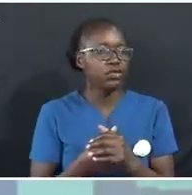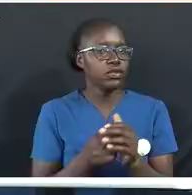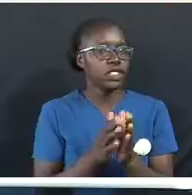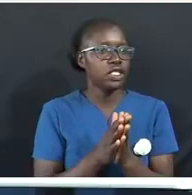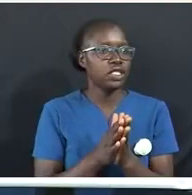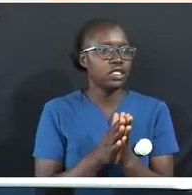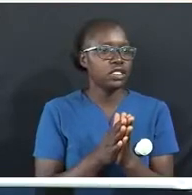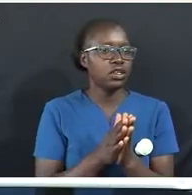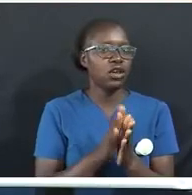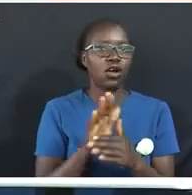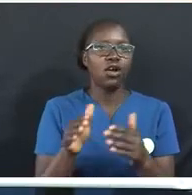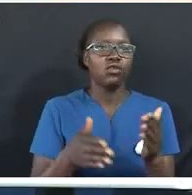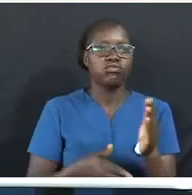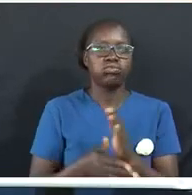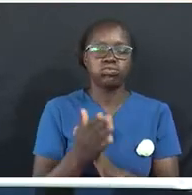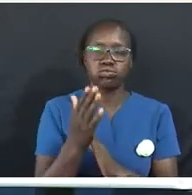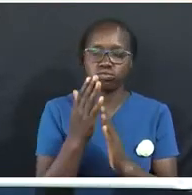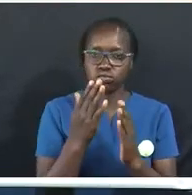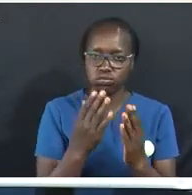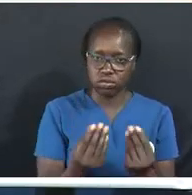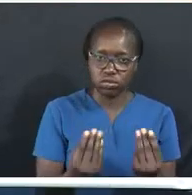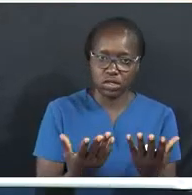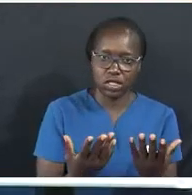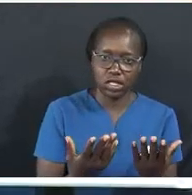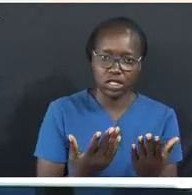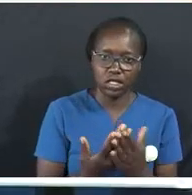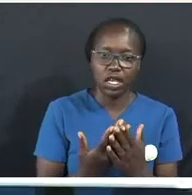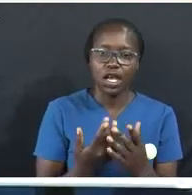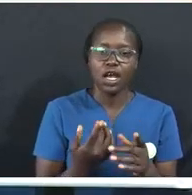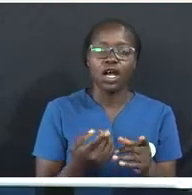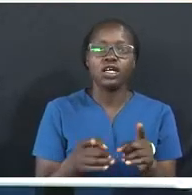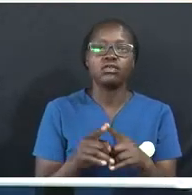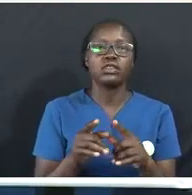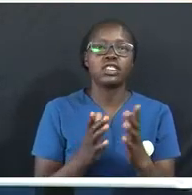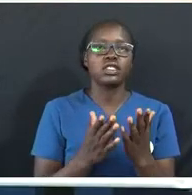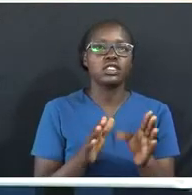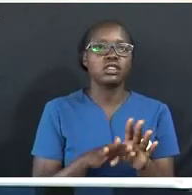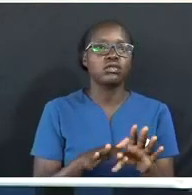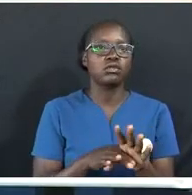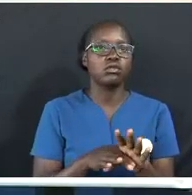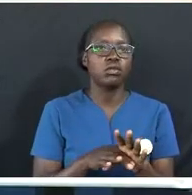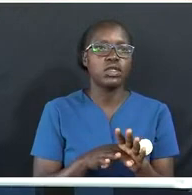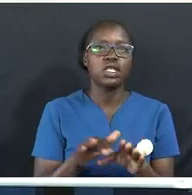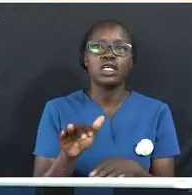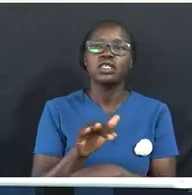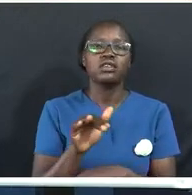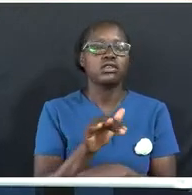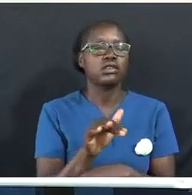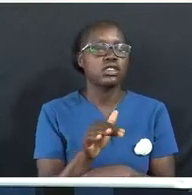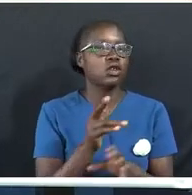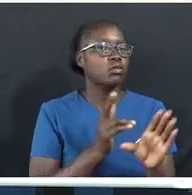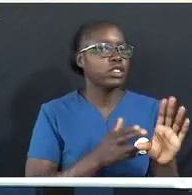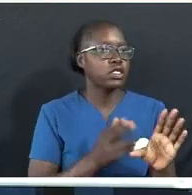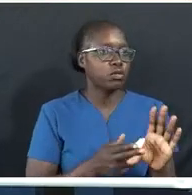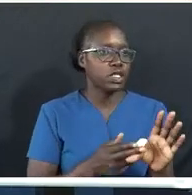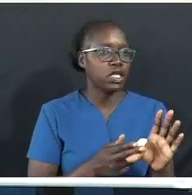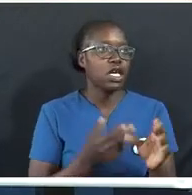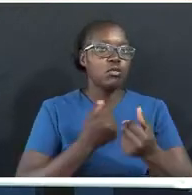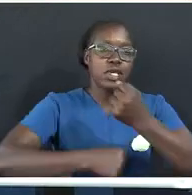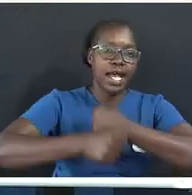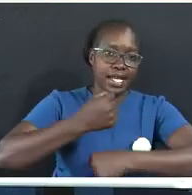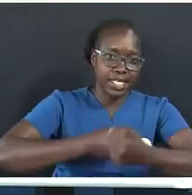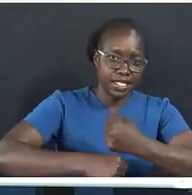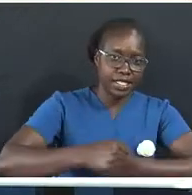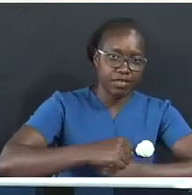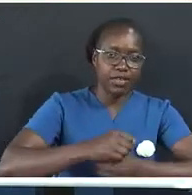which the Lord is leading. And as I said, therefore, each member is requested to participate, to be active.